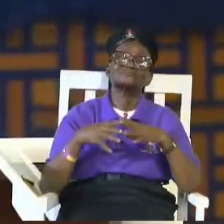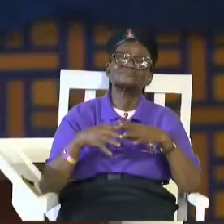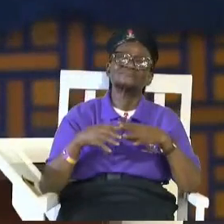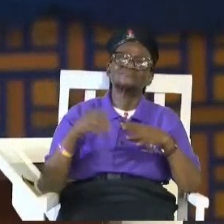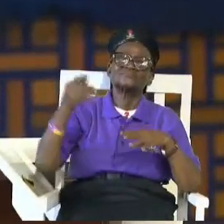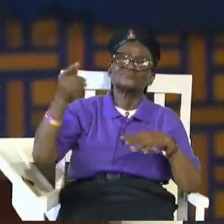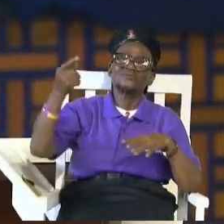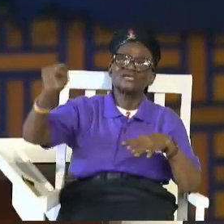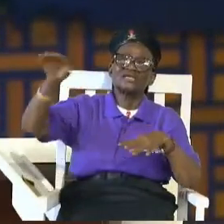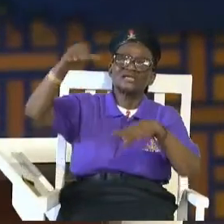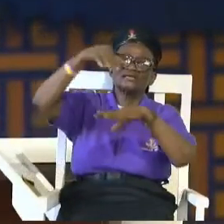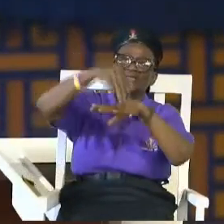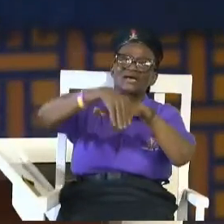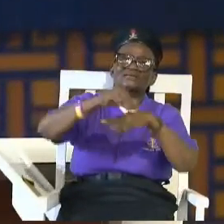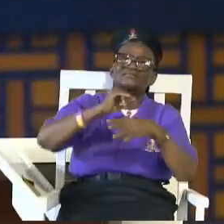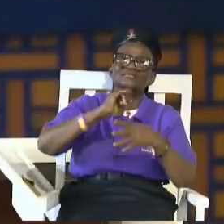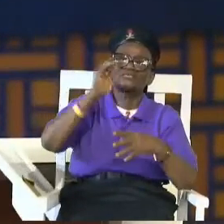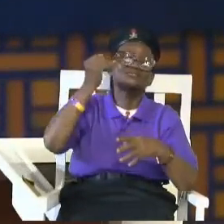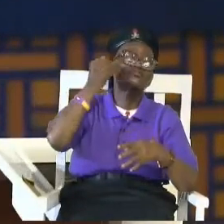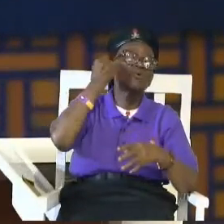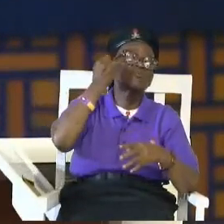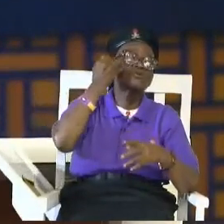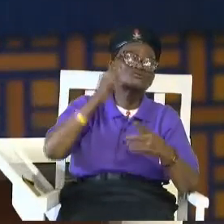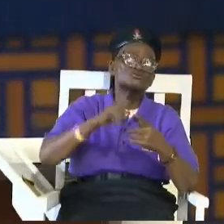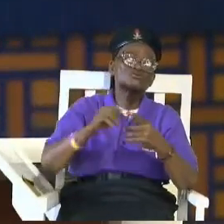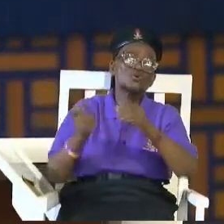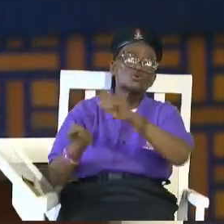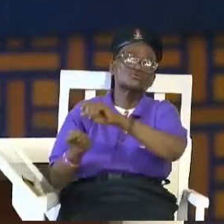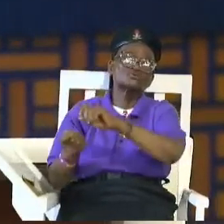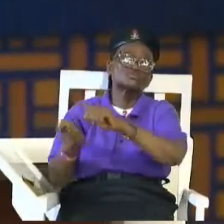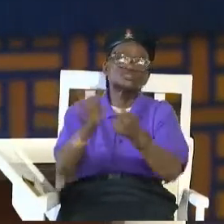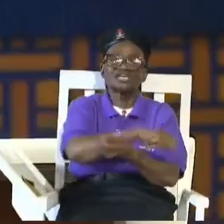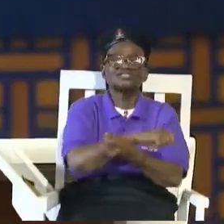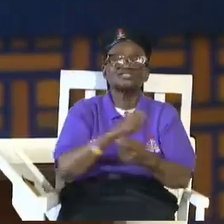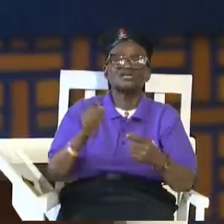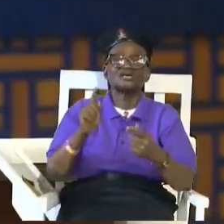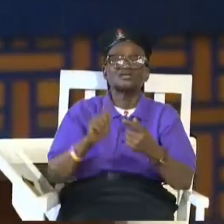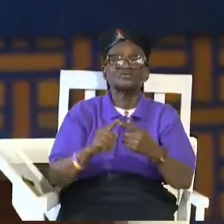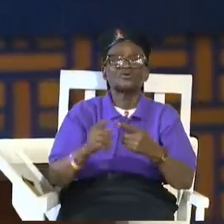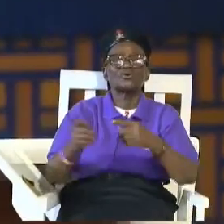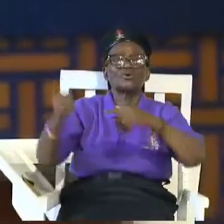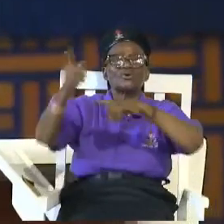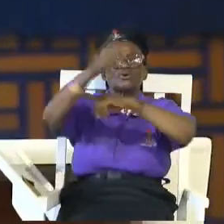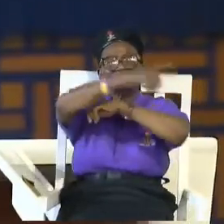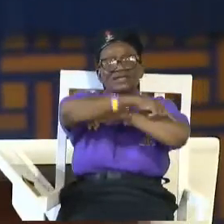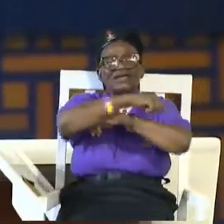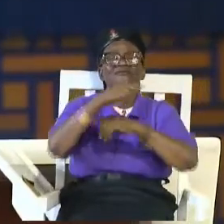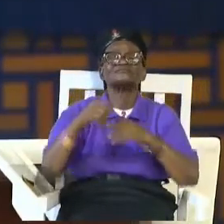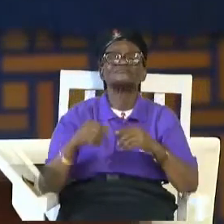The night is supposed to change to day.